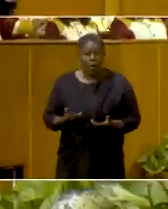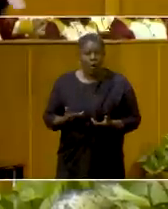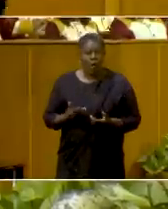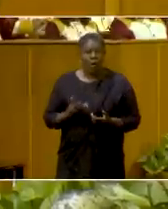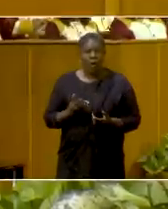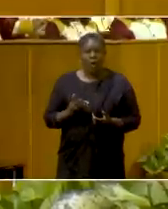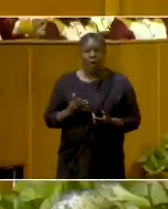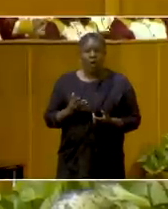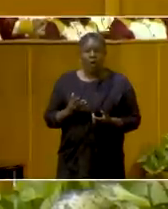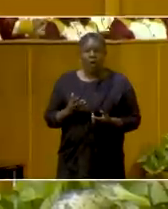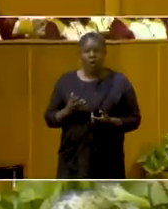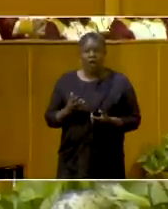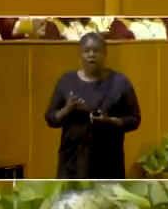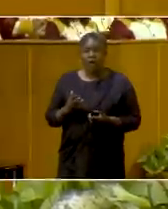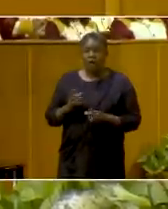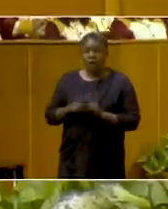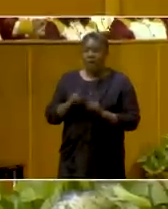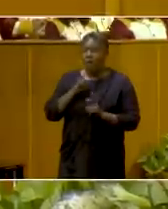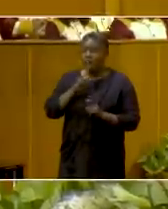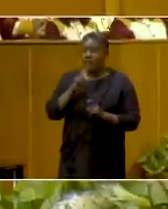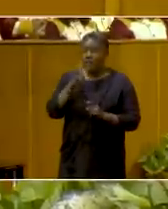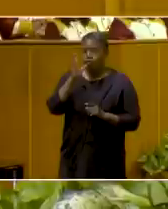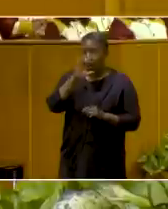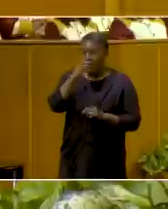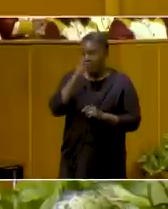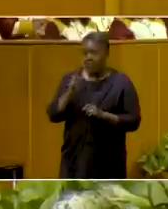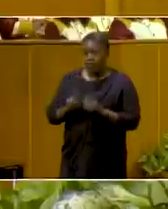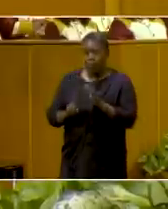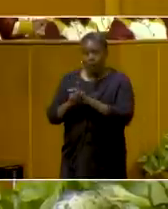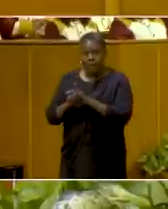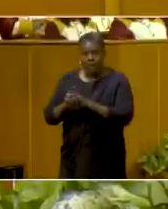Strange, because she was there on a Tuesday night.